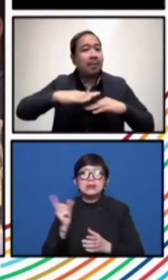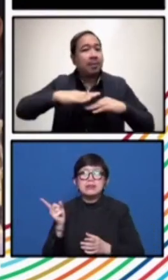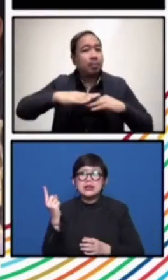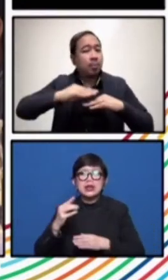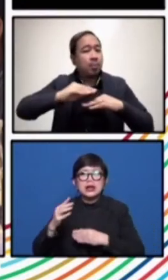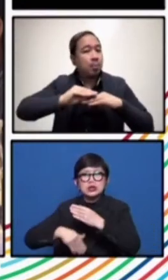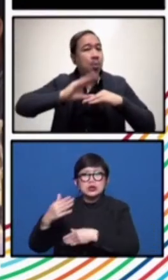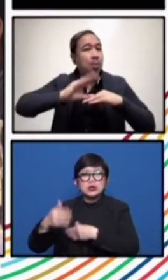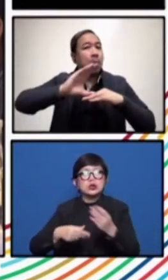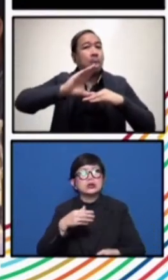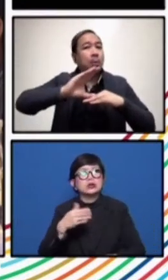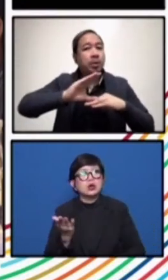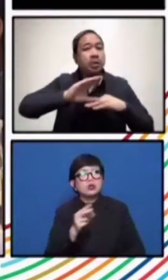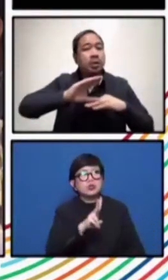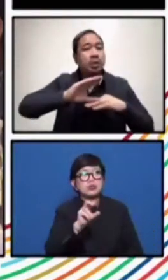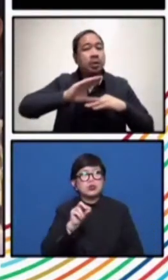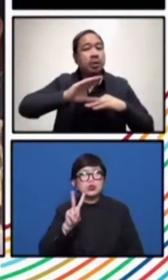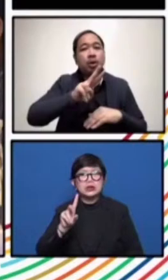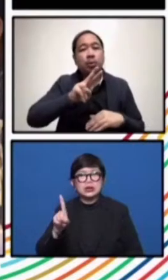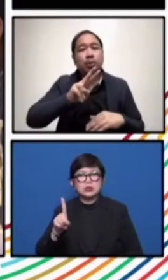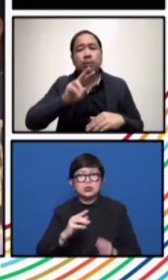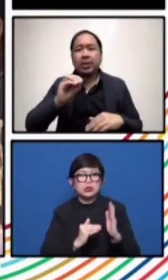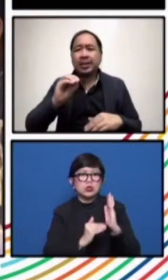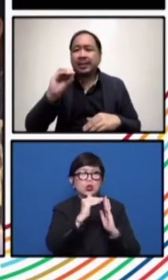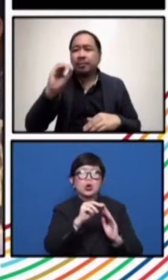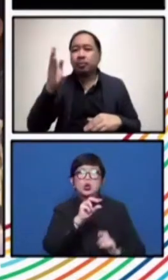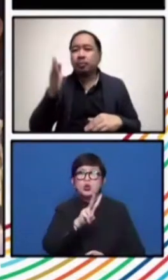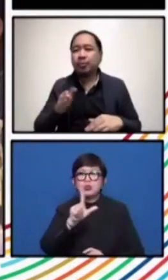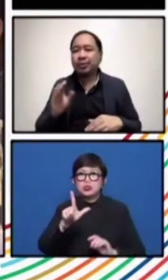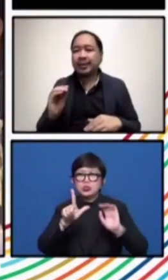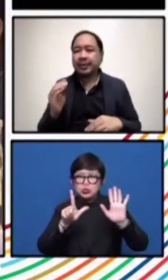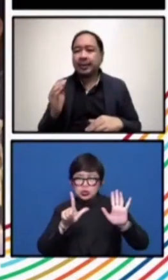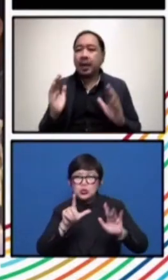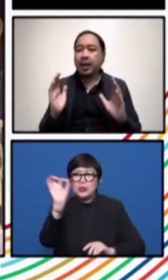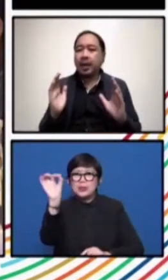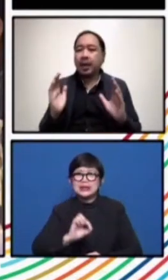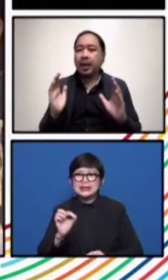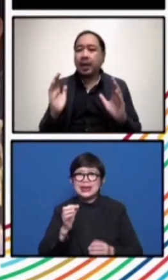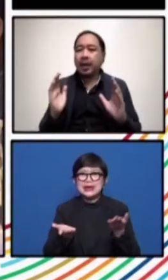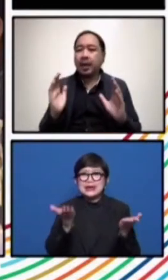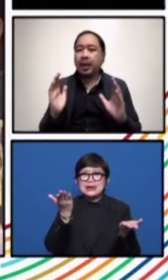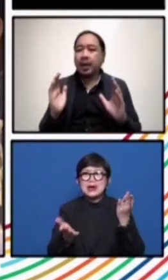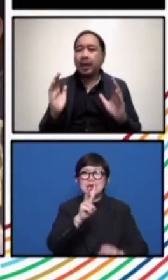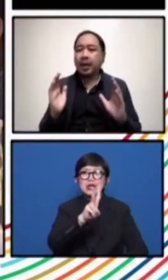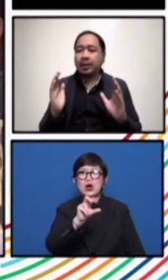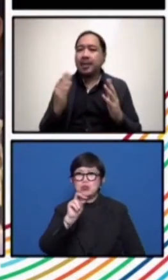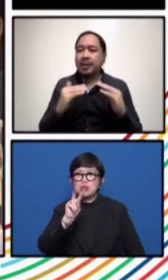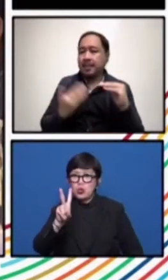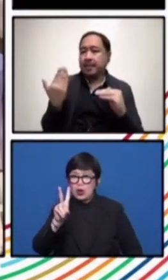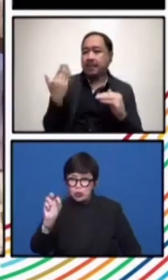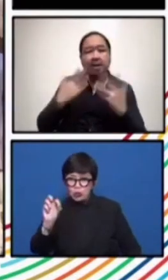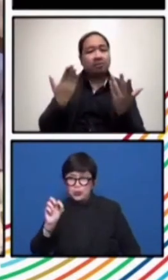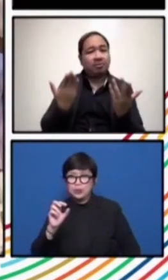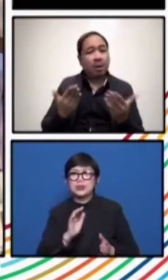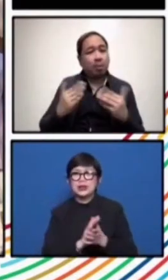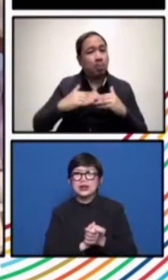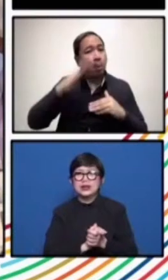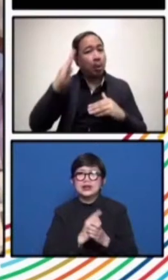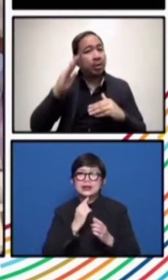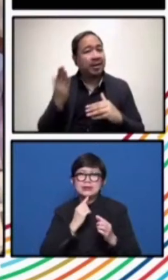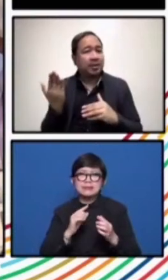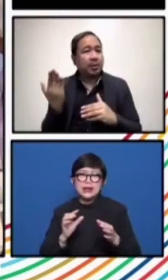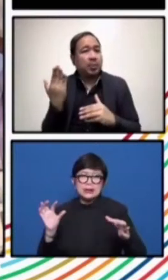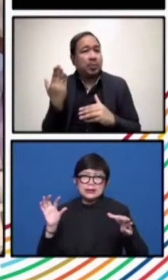compared to 2020. intelligence in political participation relevant